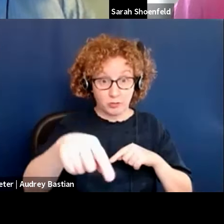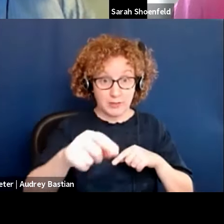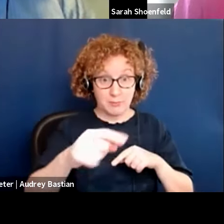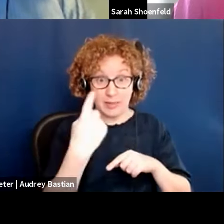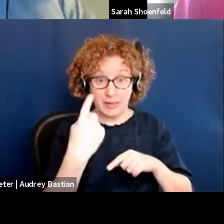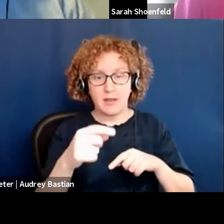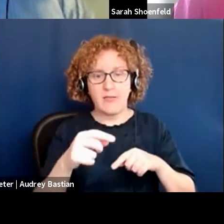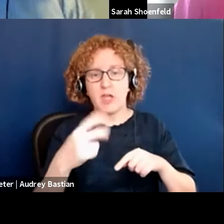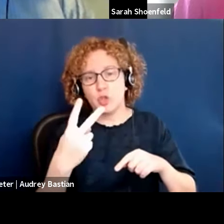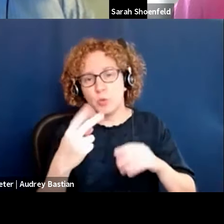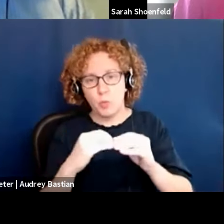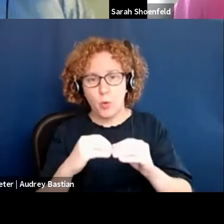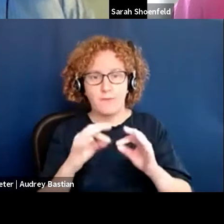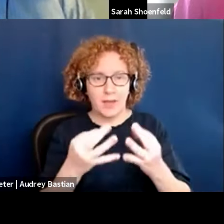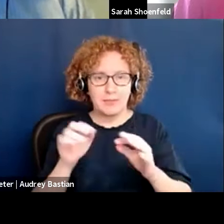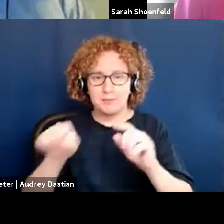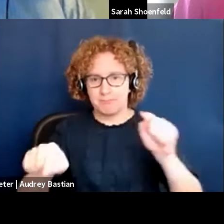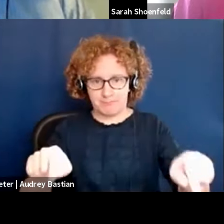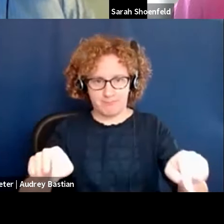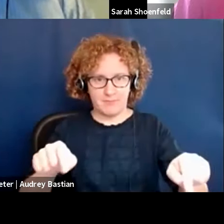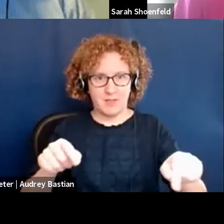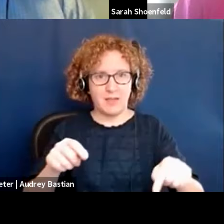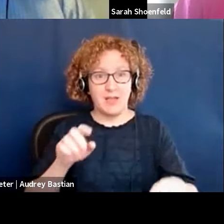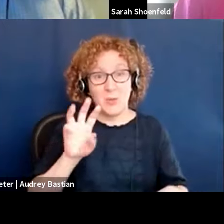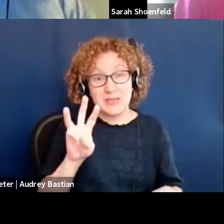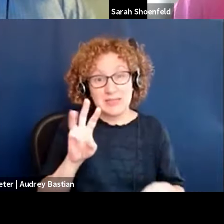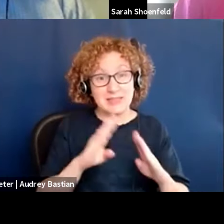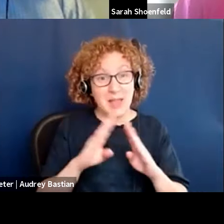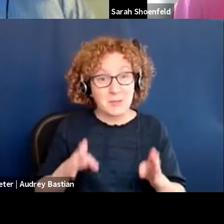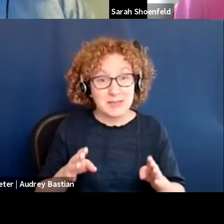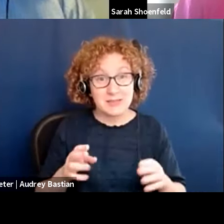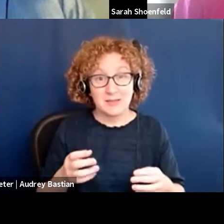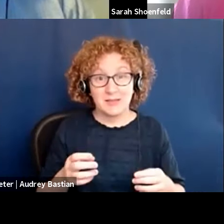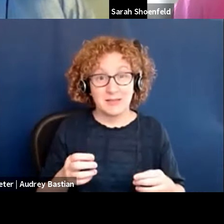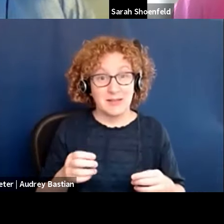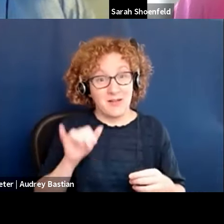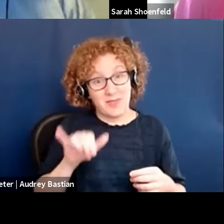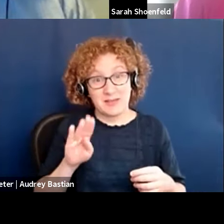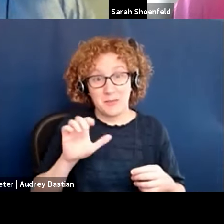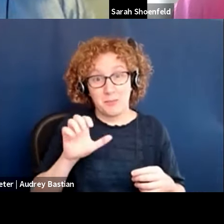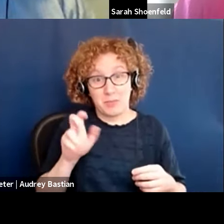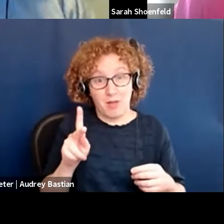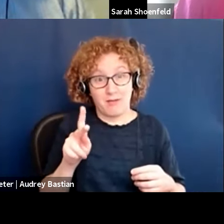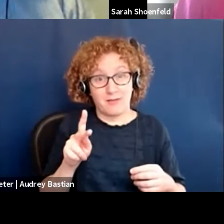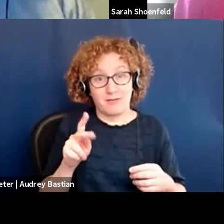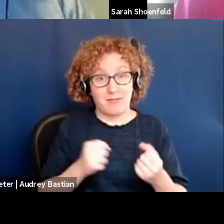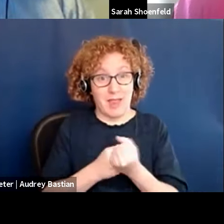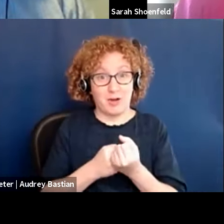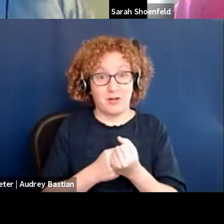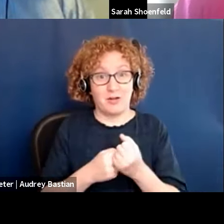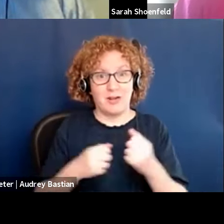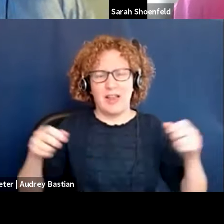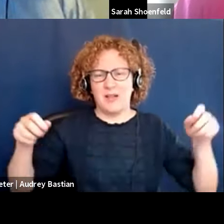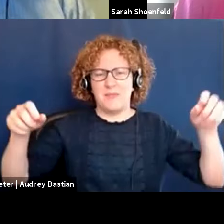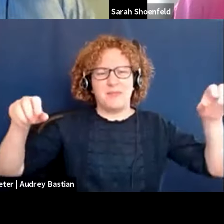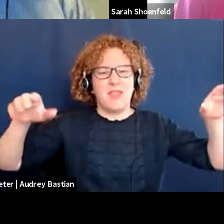And seriously, for 50 years, those 6 houses became that's the block, that's the anchor. The people on the edges can move